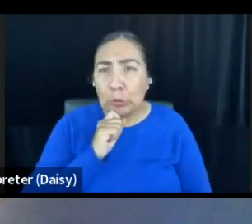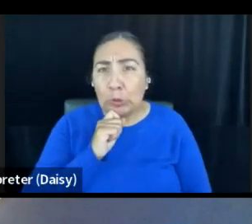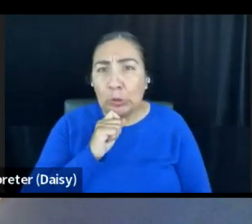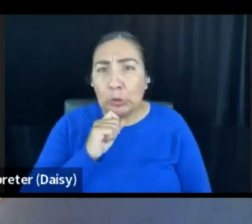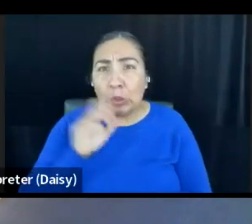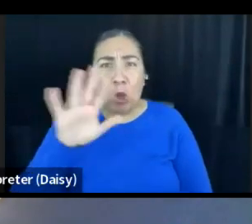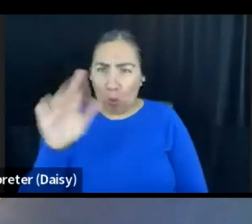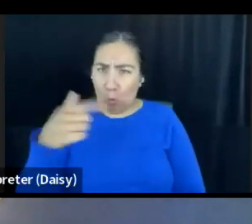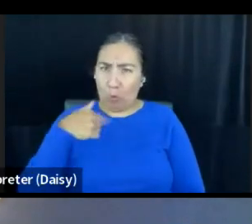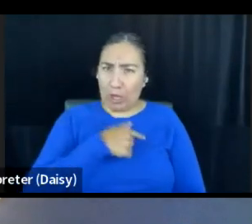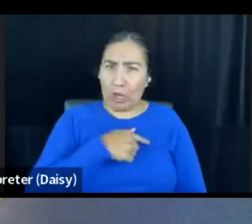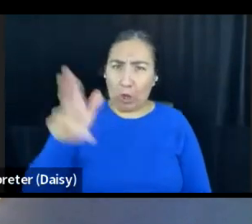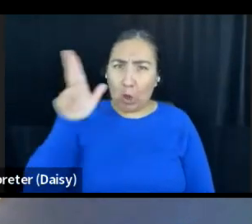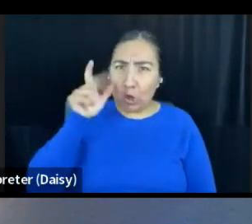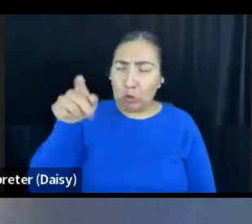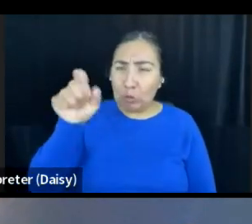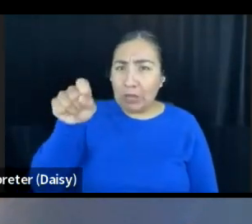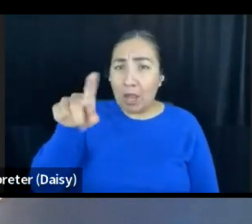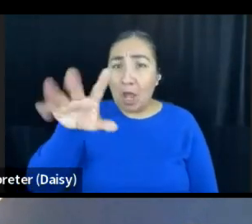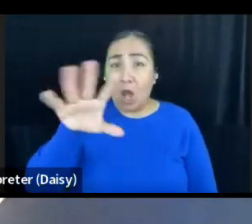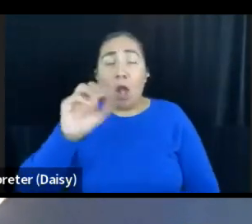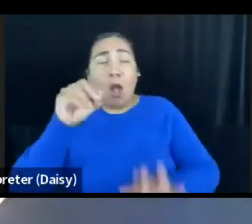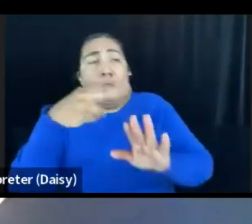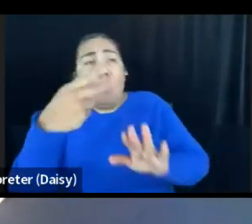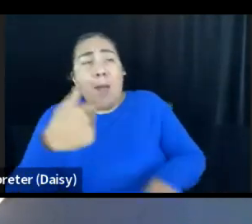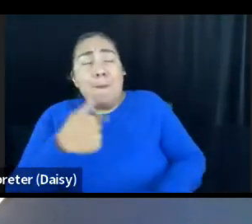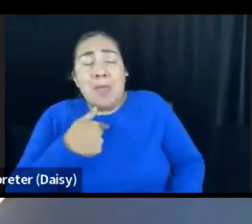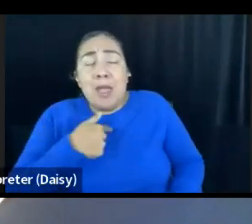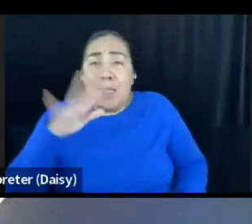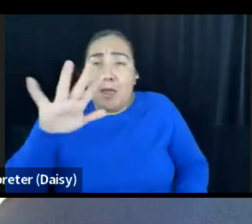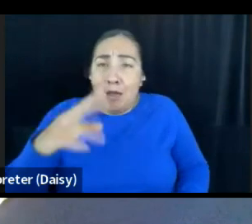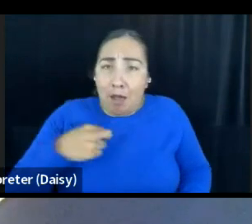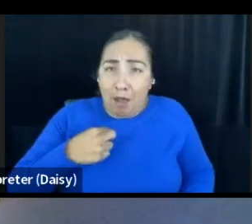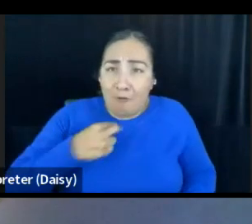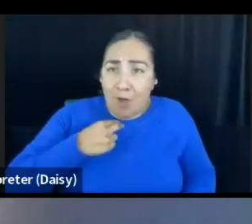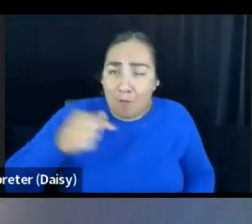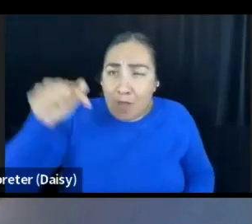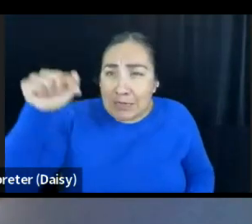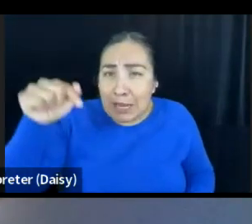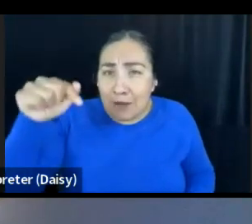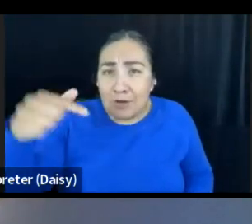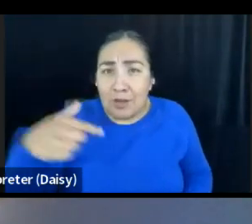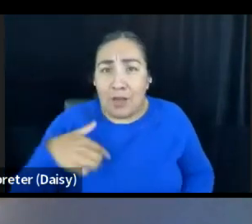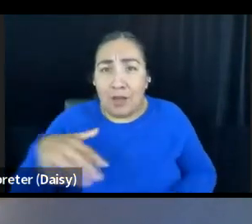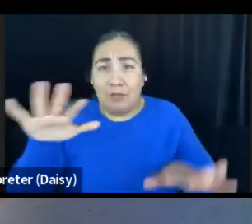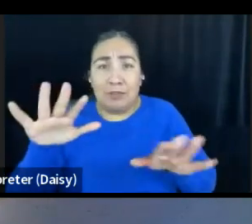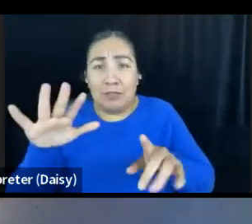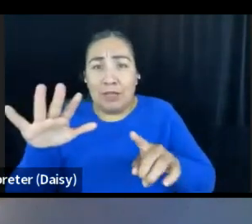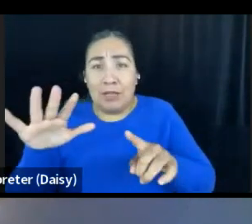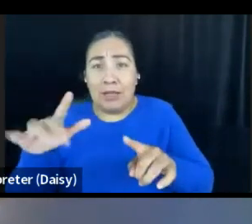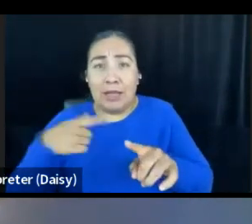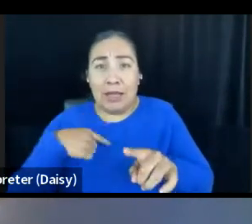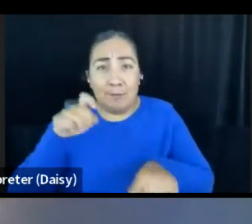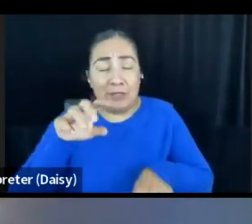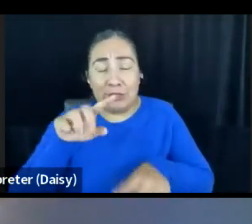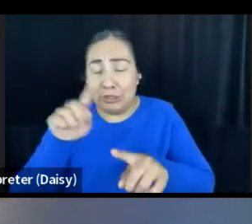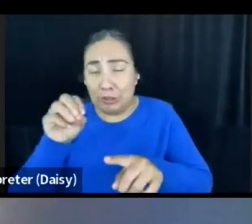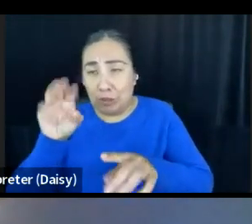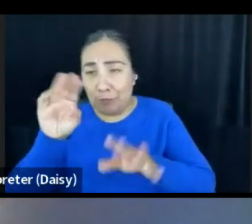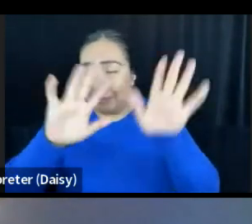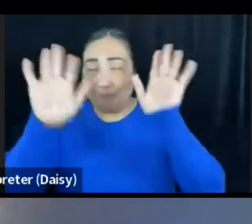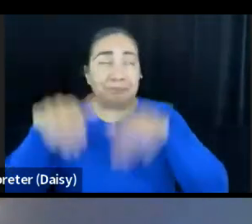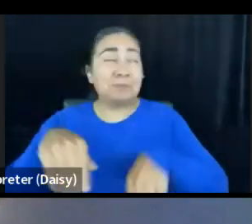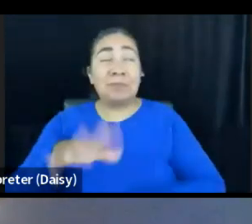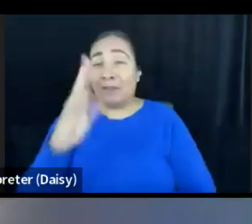We heard you. Oh. Yeah. It was me, because I turned it down, because when I was popping out of rooms, I had to be on Zoom somewhere else. Anyway, you don't need to know